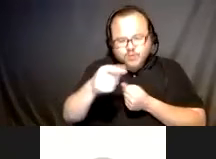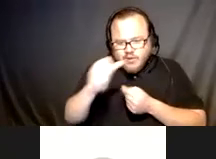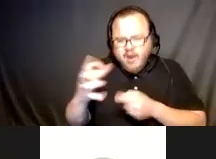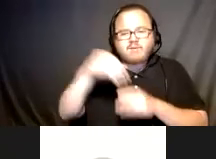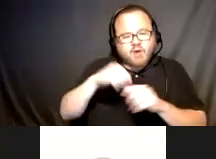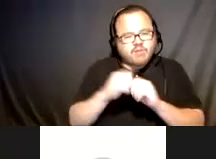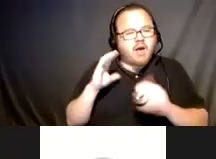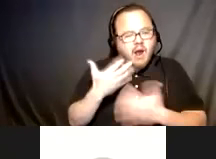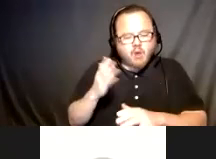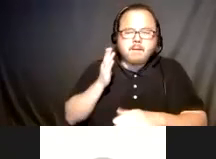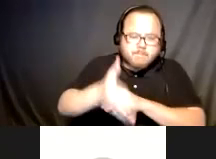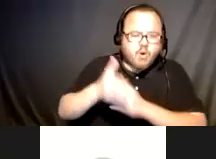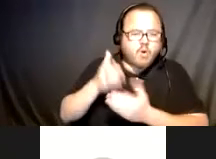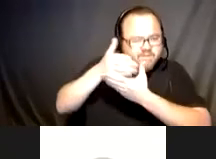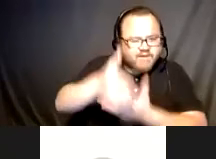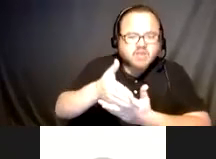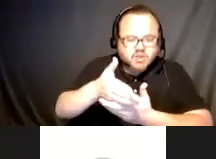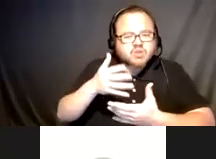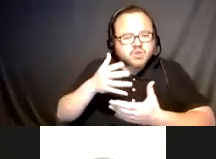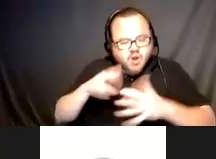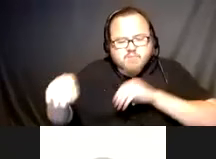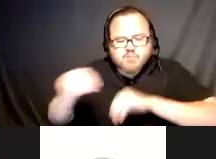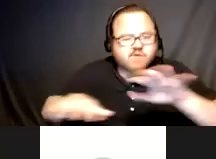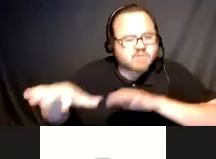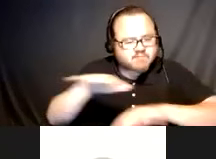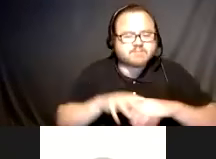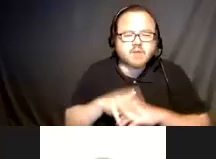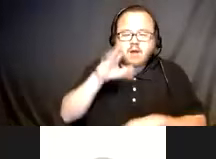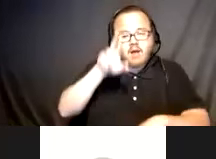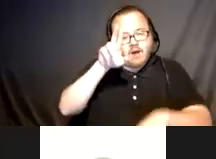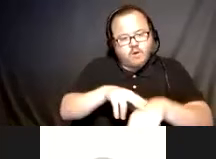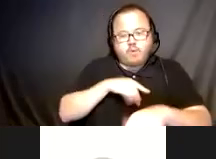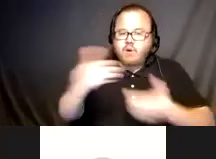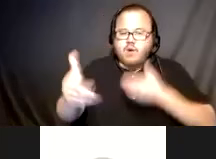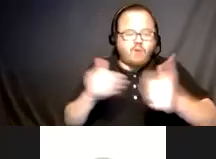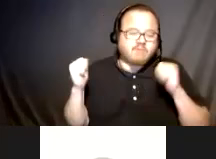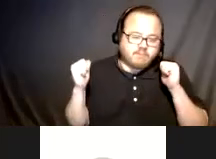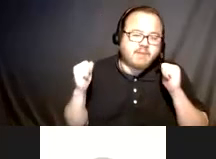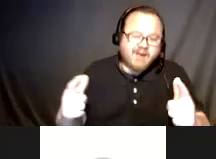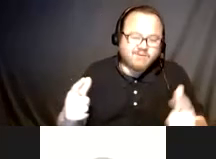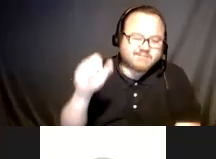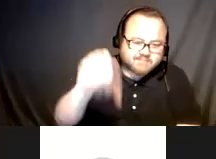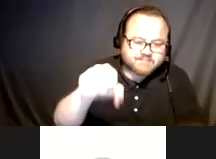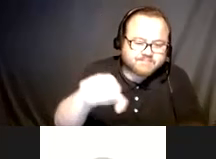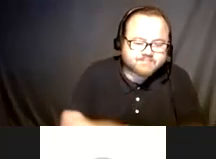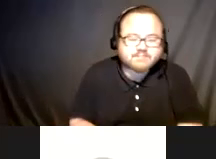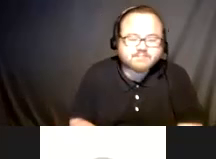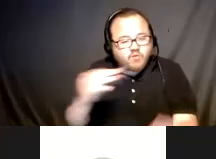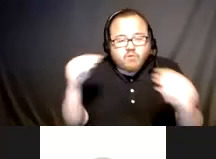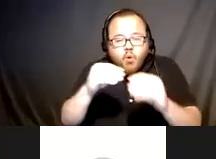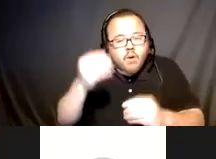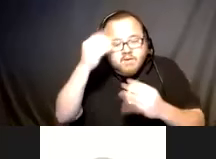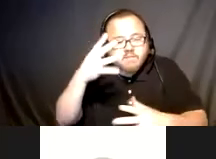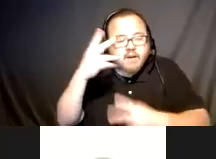this post-vention movement. But of course, we welcome everyone. For more information, visit